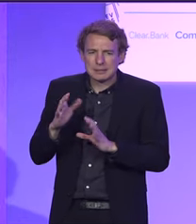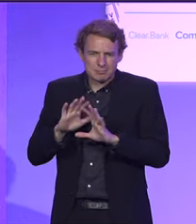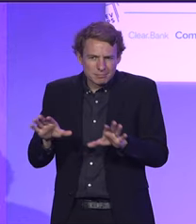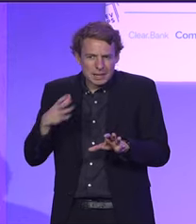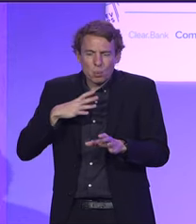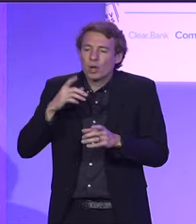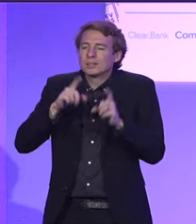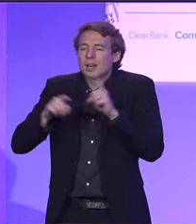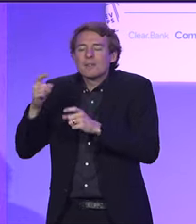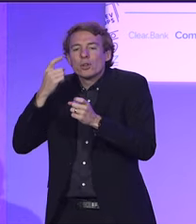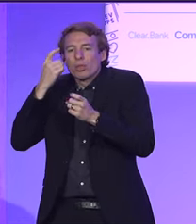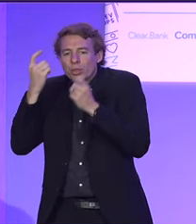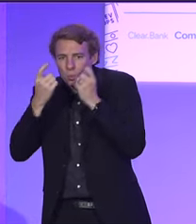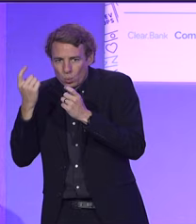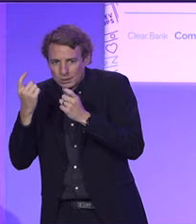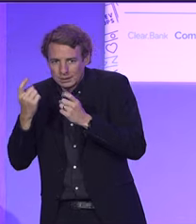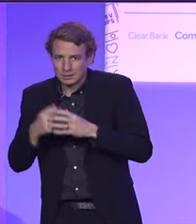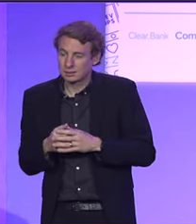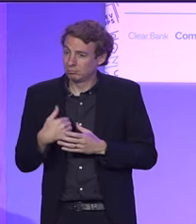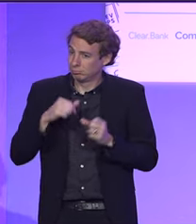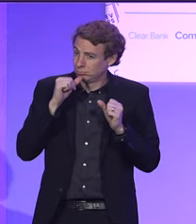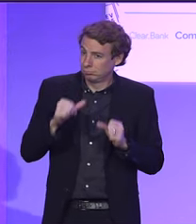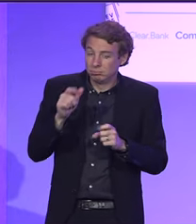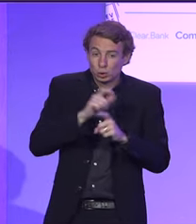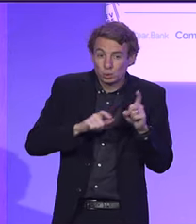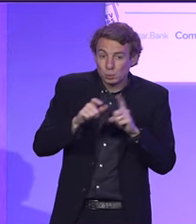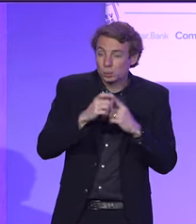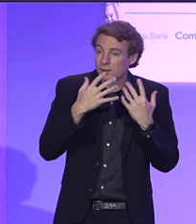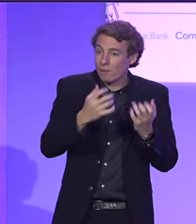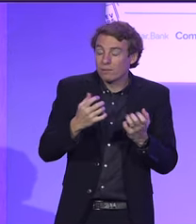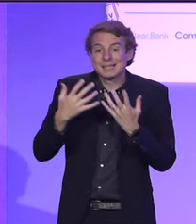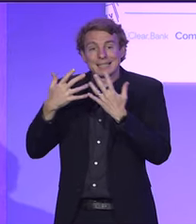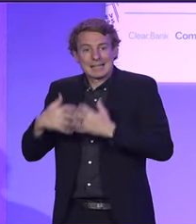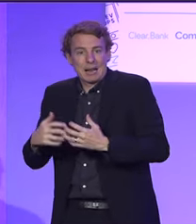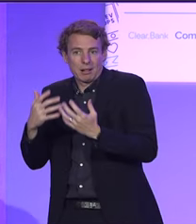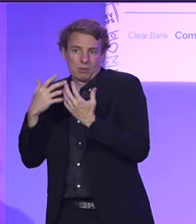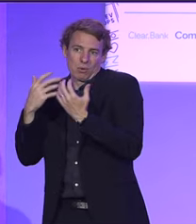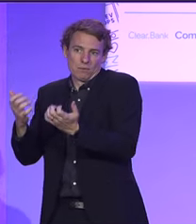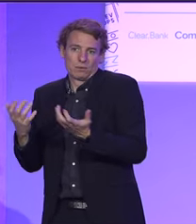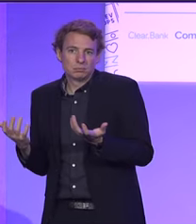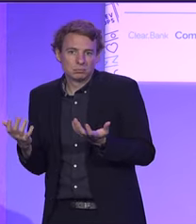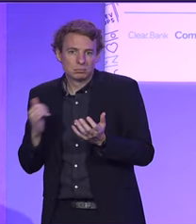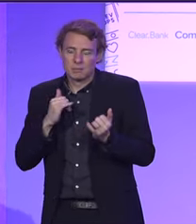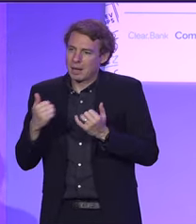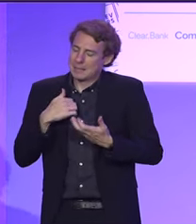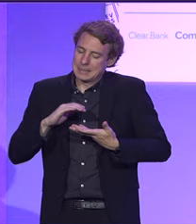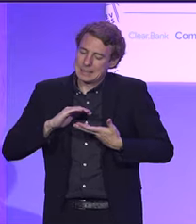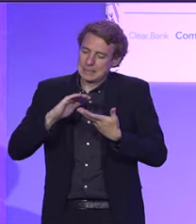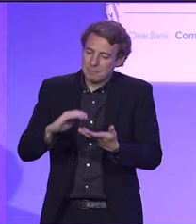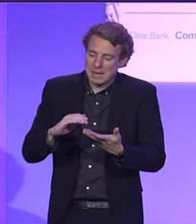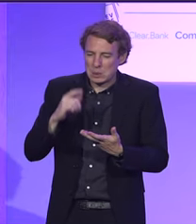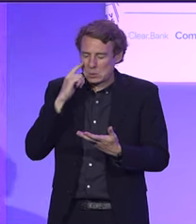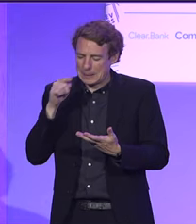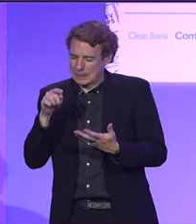different things. I'm speaking about community at a technical conference. Sometimes we can submit things that are interesting to the space that might not be exactly in line